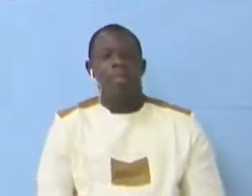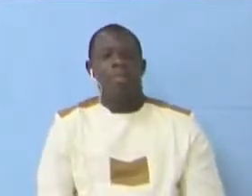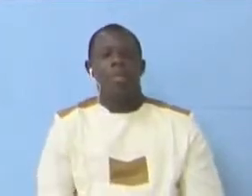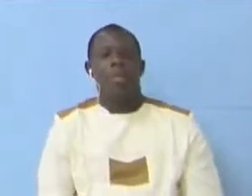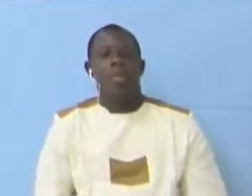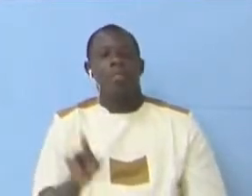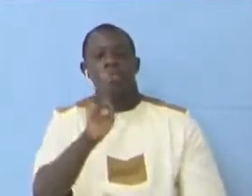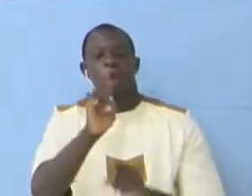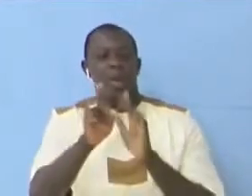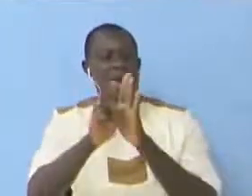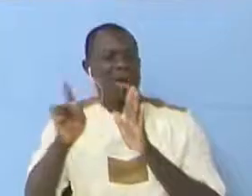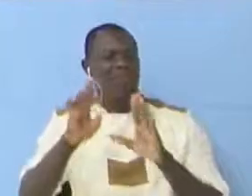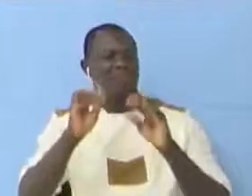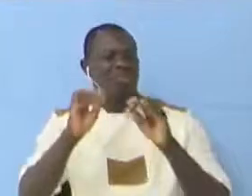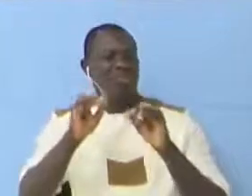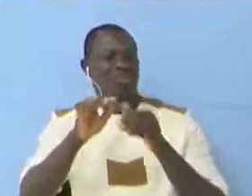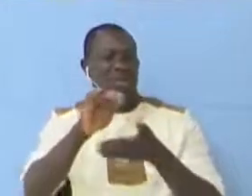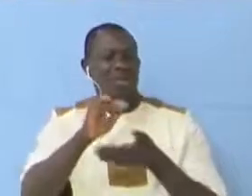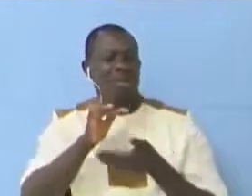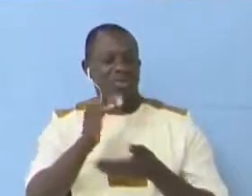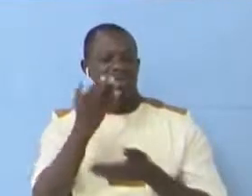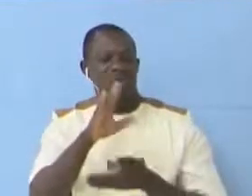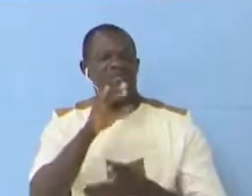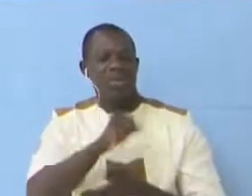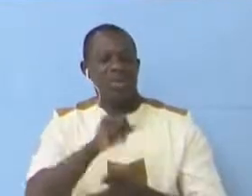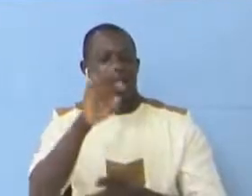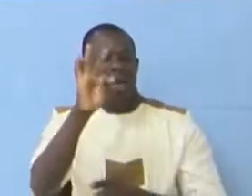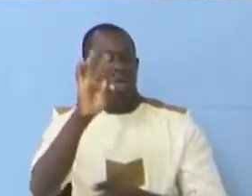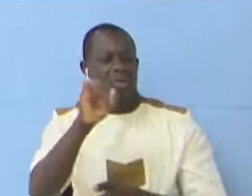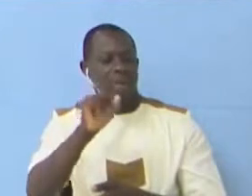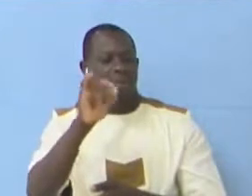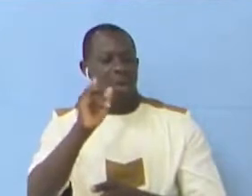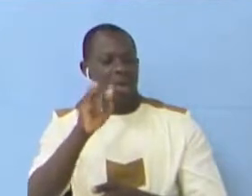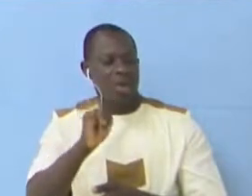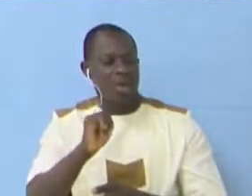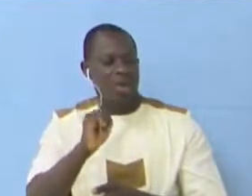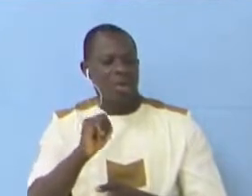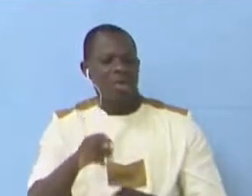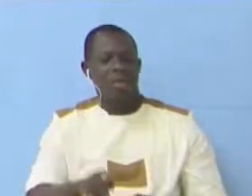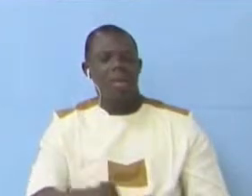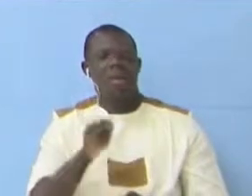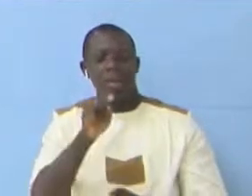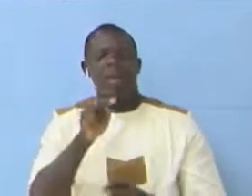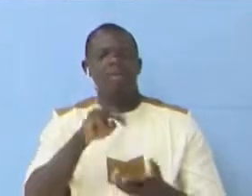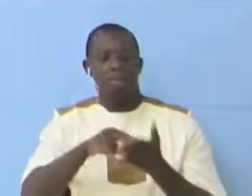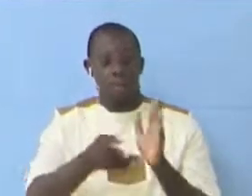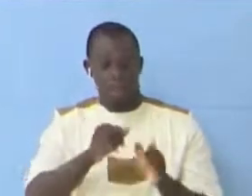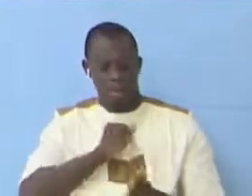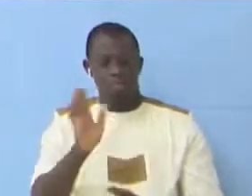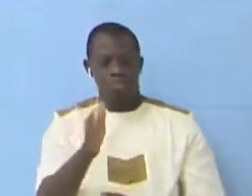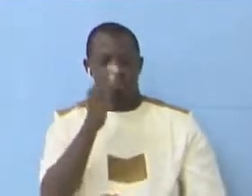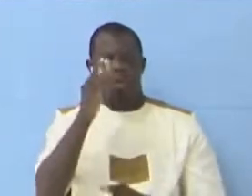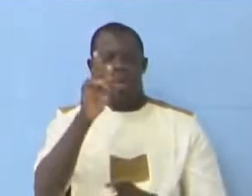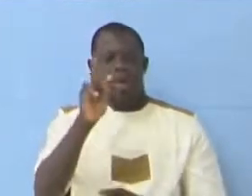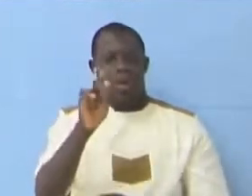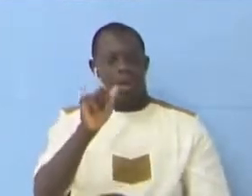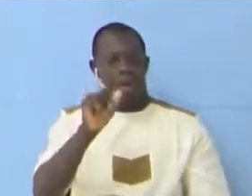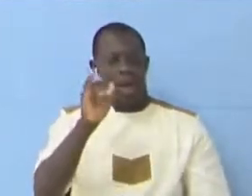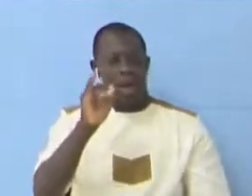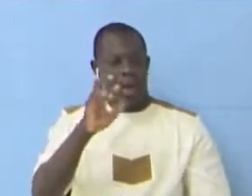What message did you receive from Mr. Faye? Mr. Faye ban xibaar nga jotee ci loxoom. That he went to the Kairaba station.